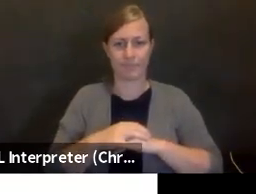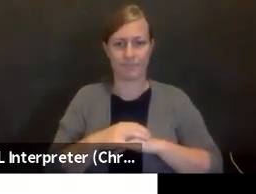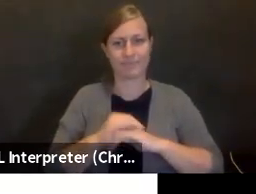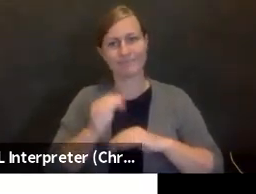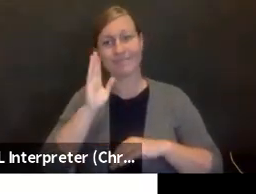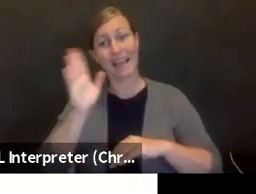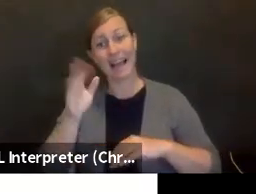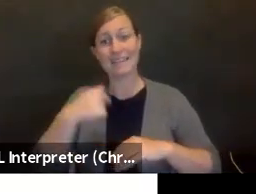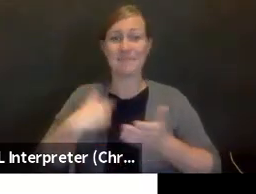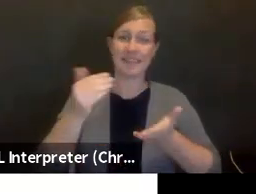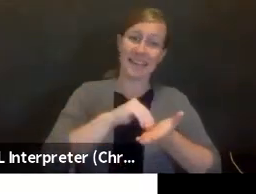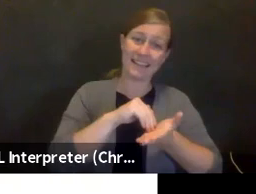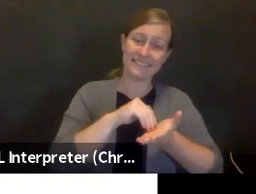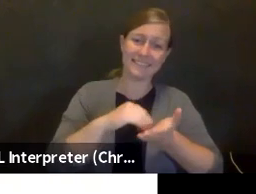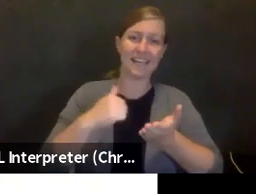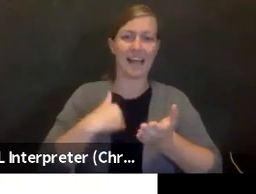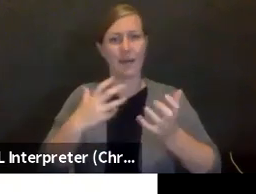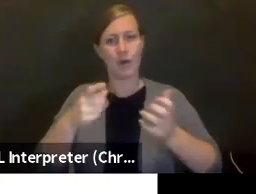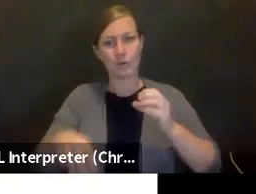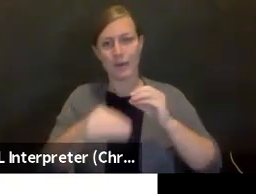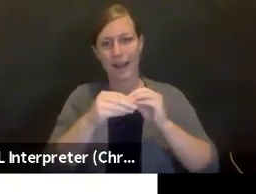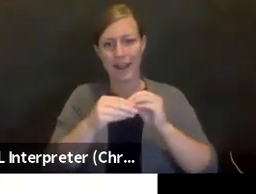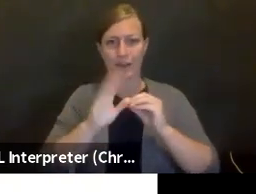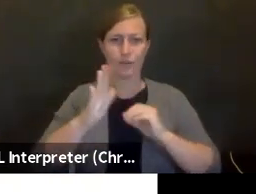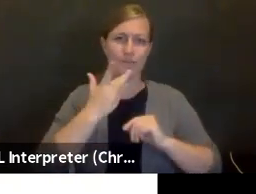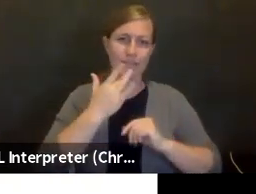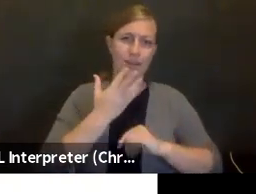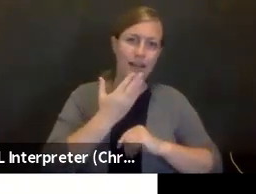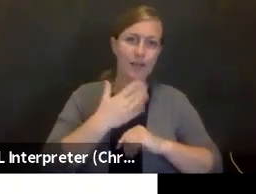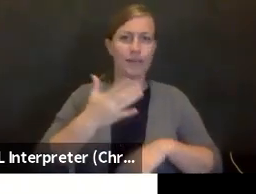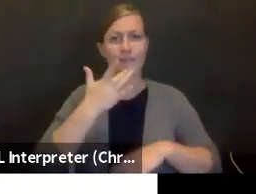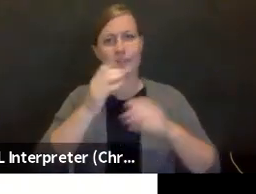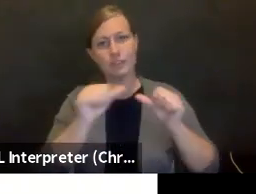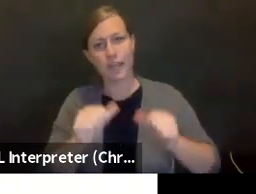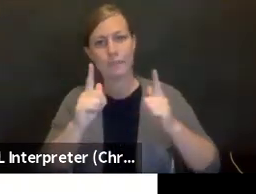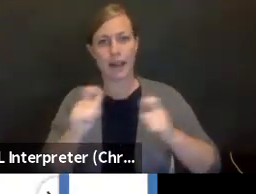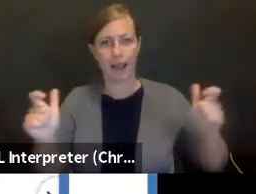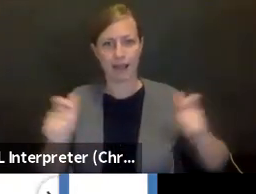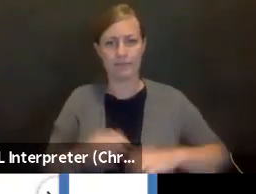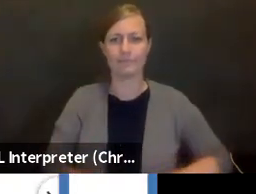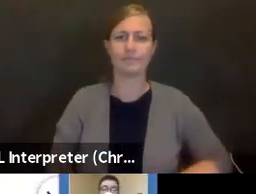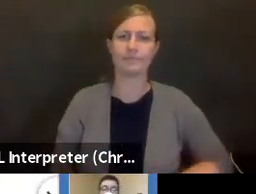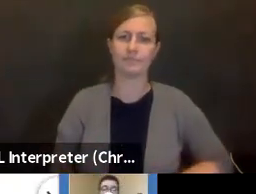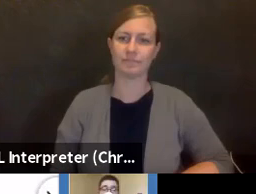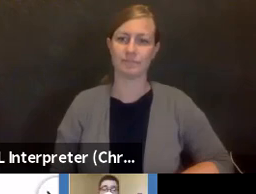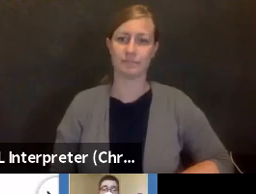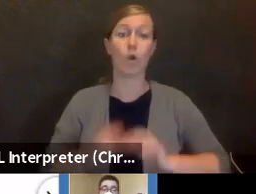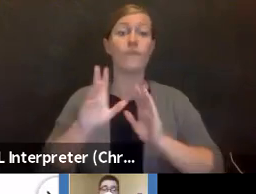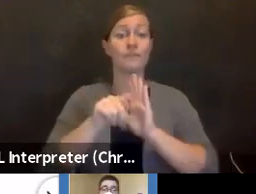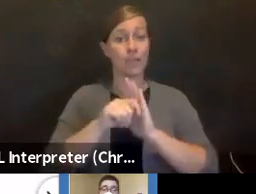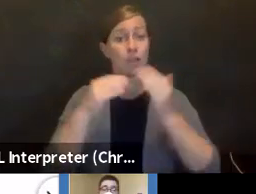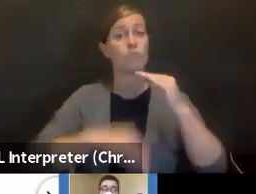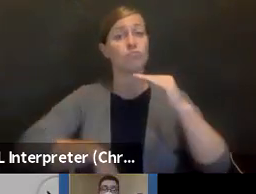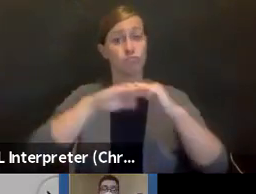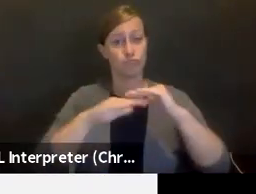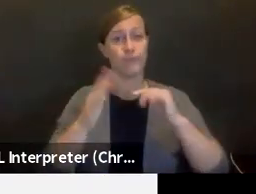Hi, it's me again. I'd like you to add your favorite color, your favorite shape, etc. Videos have a 5-minute time limit,